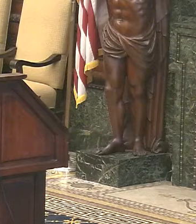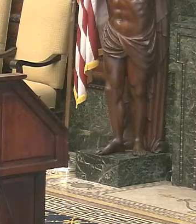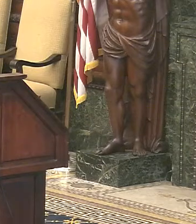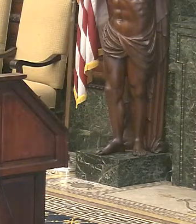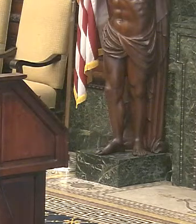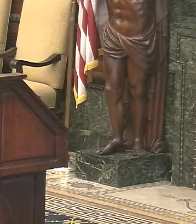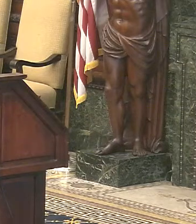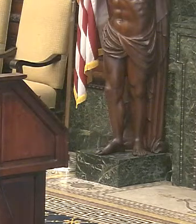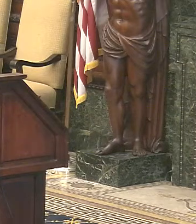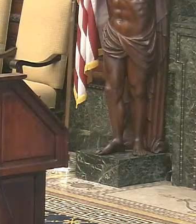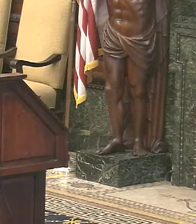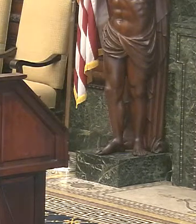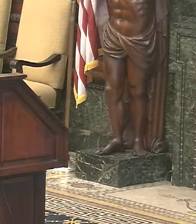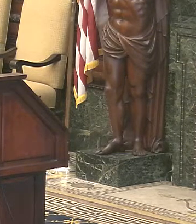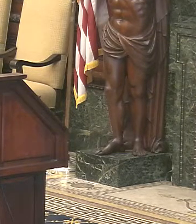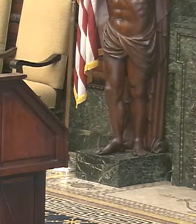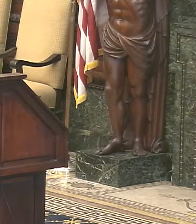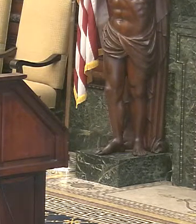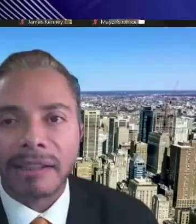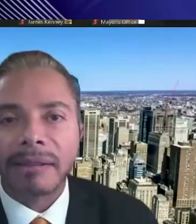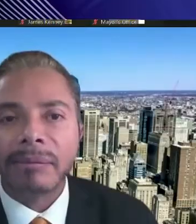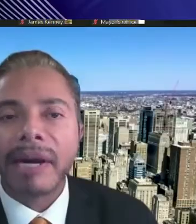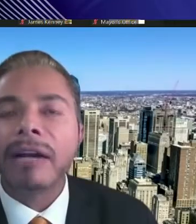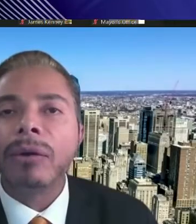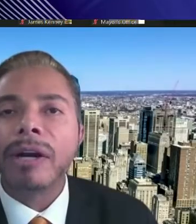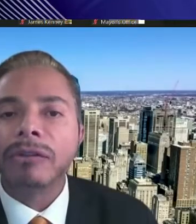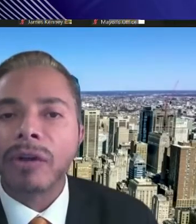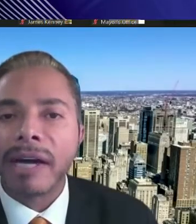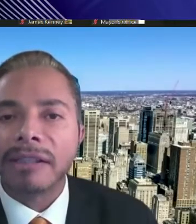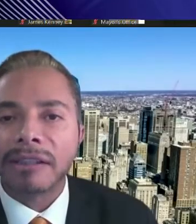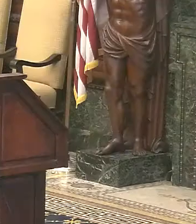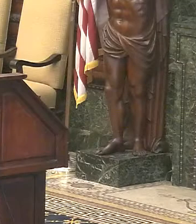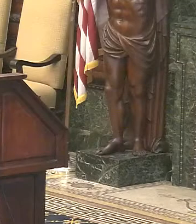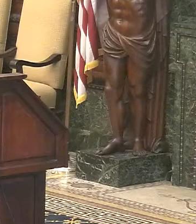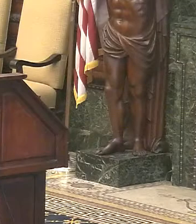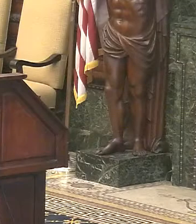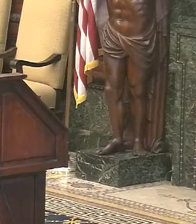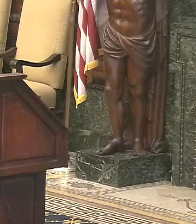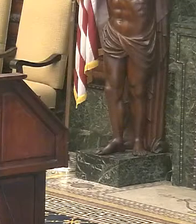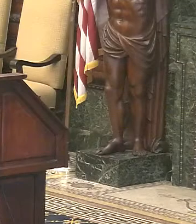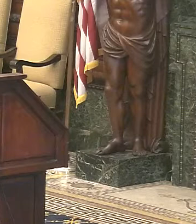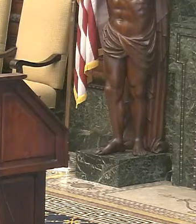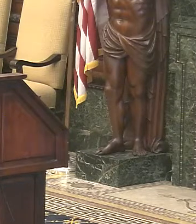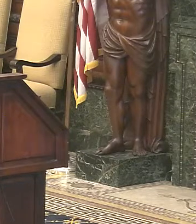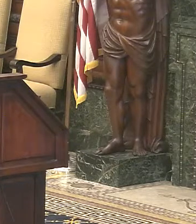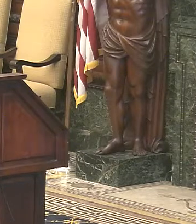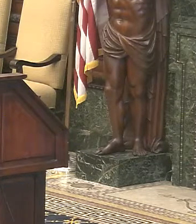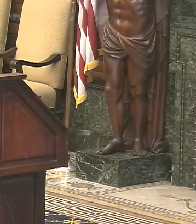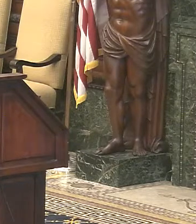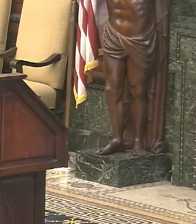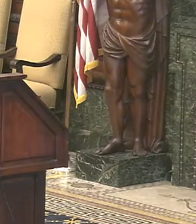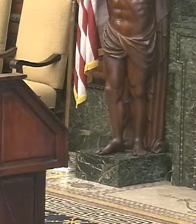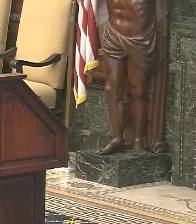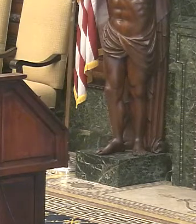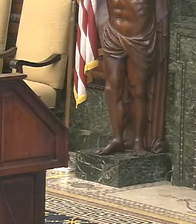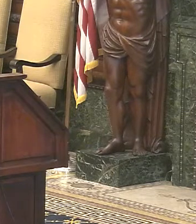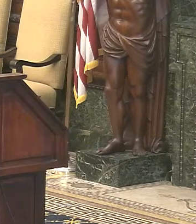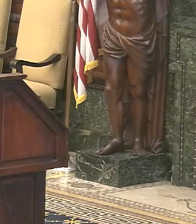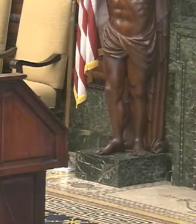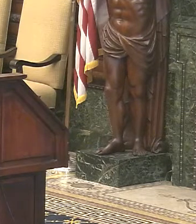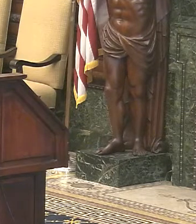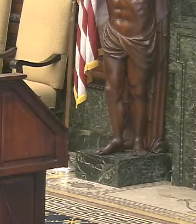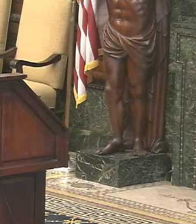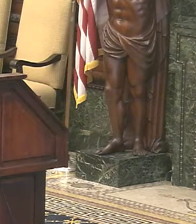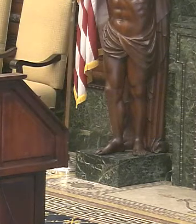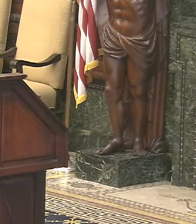complace anunciar que la ciudad ha ampliado PHL Connected para incluir a los hogares de estudiantes de pre-kinder. PHL Connected se lanzó el